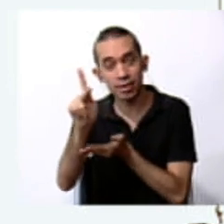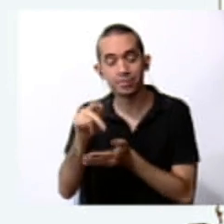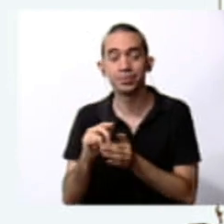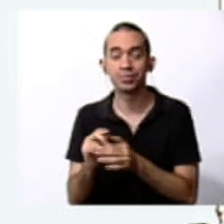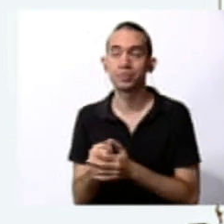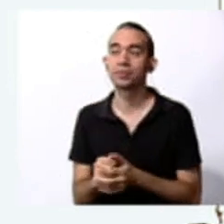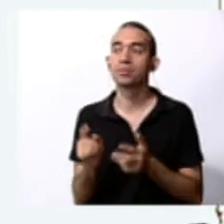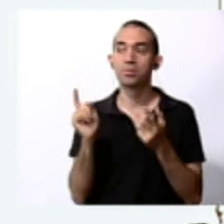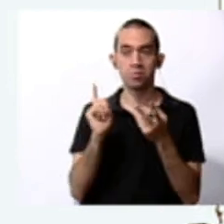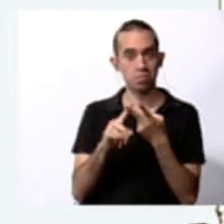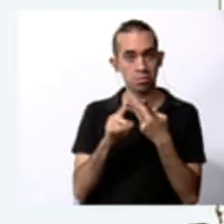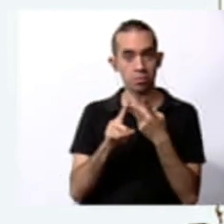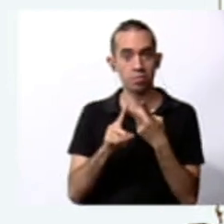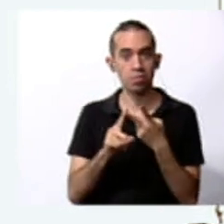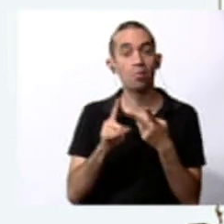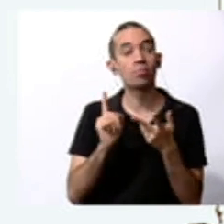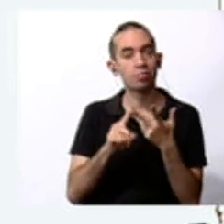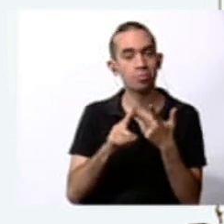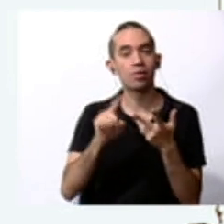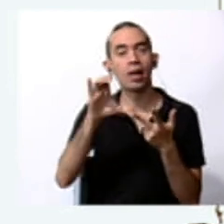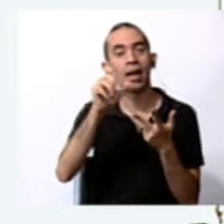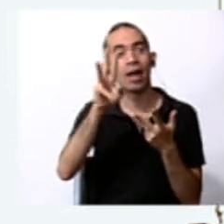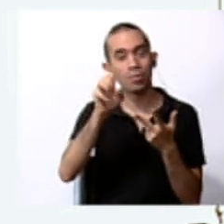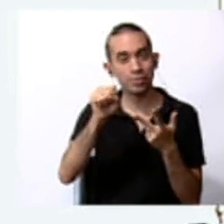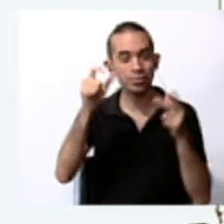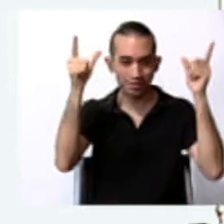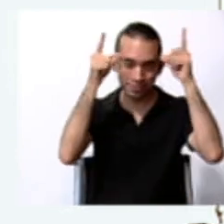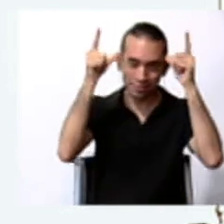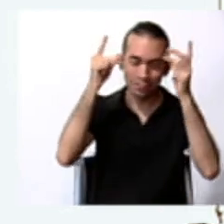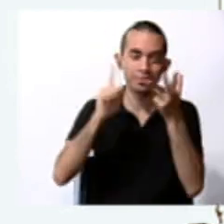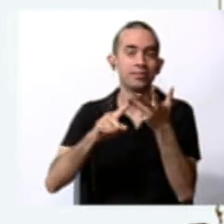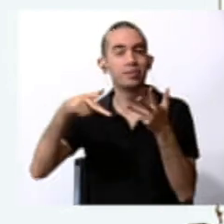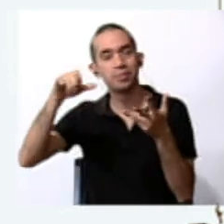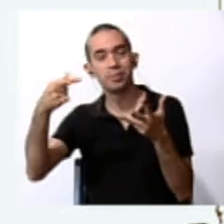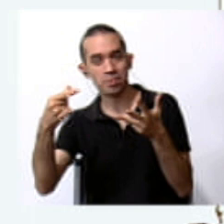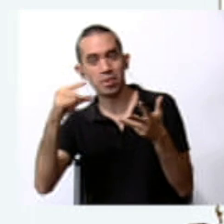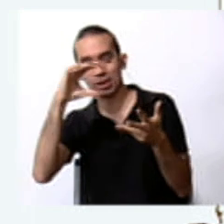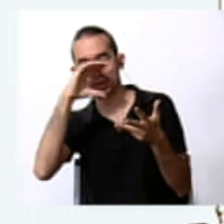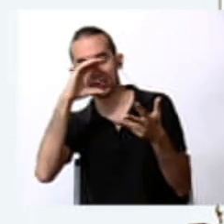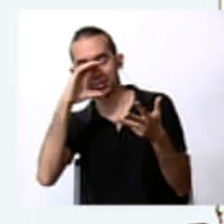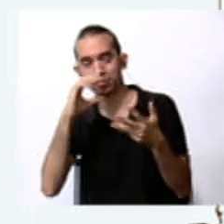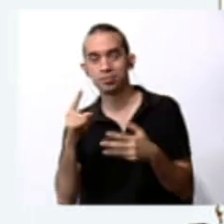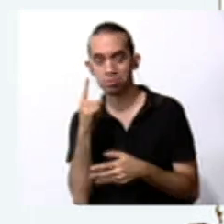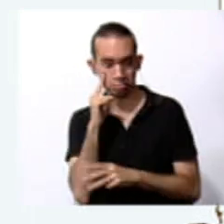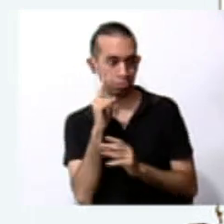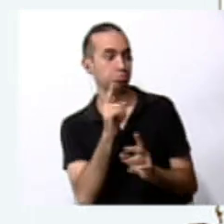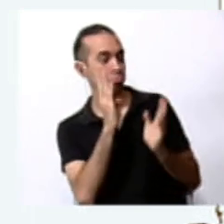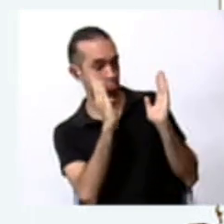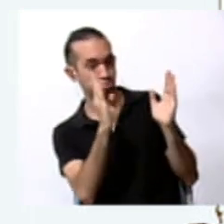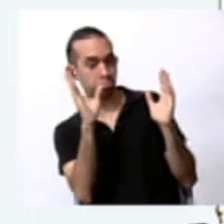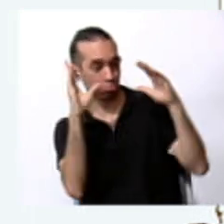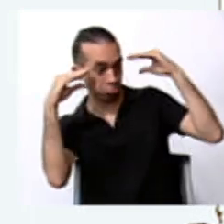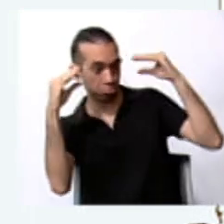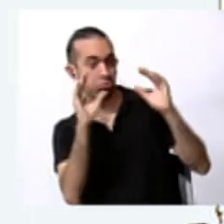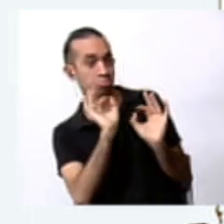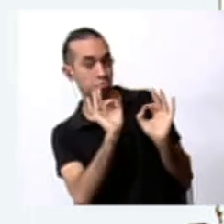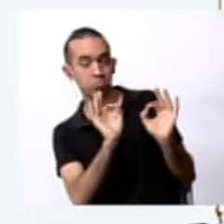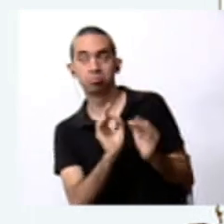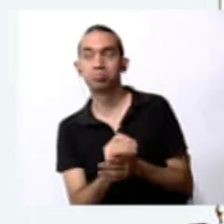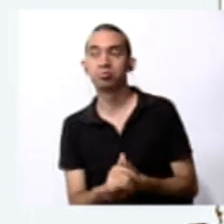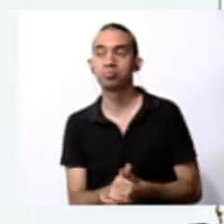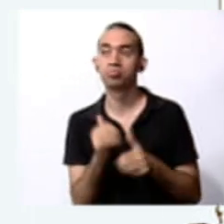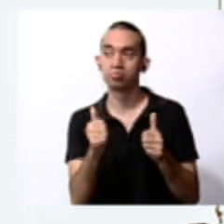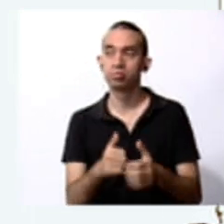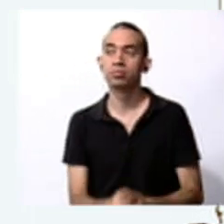Yes, there were cows and a pig. Oh, it seems like you paid attention. Nice